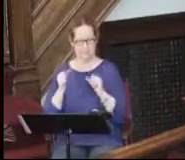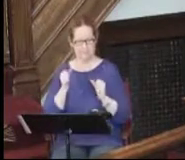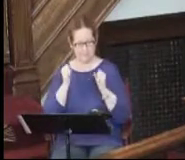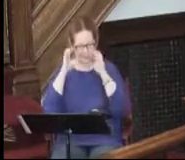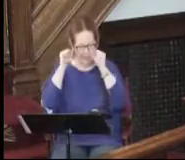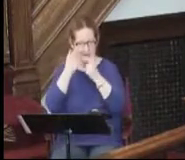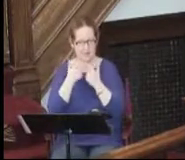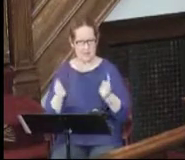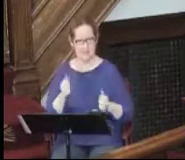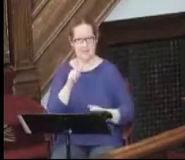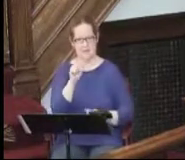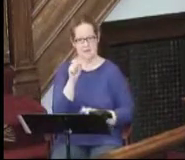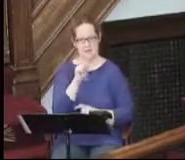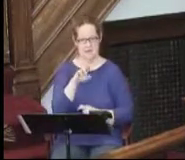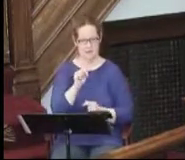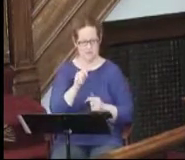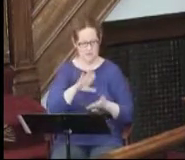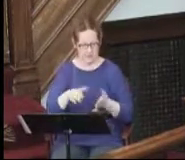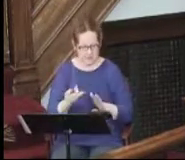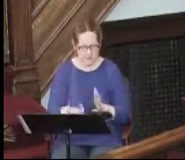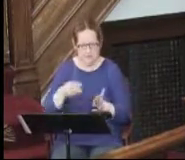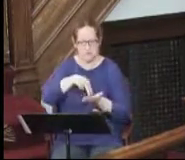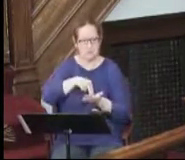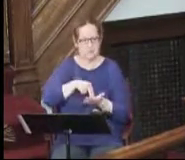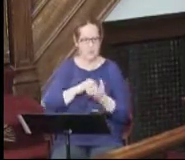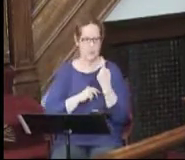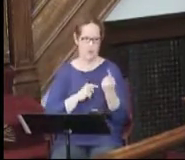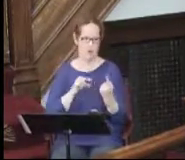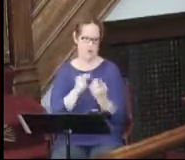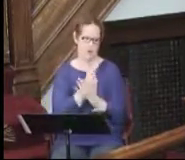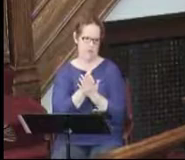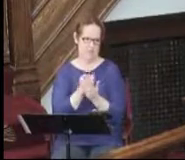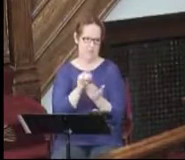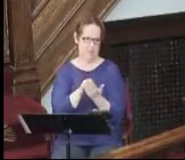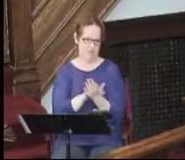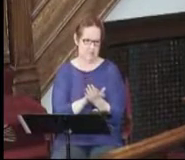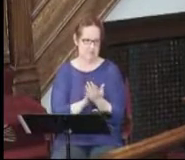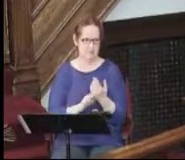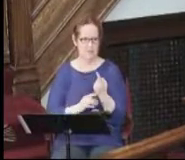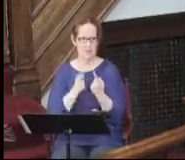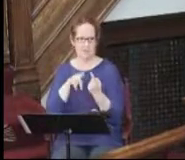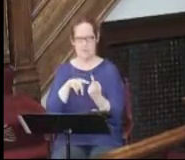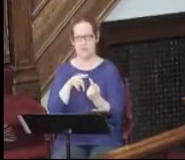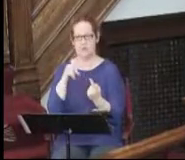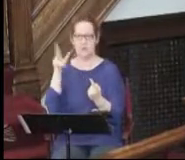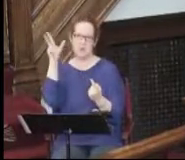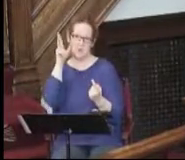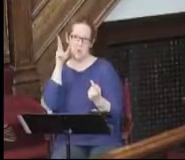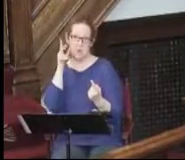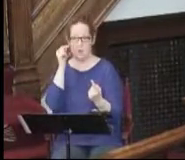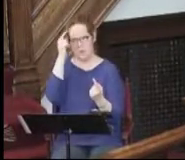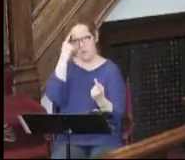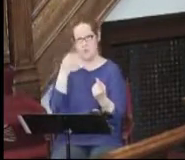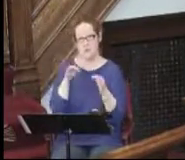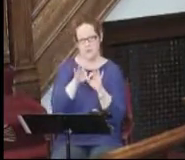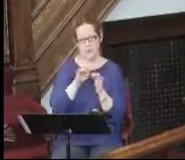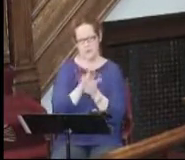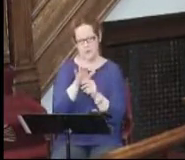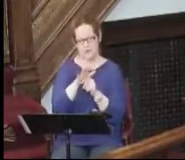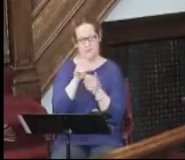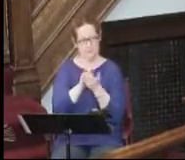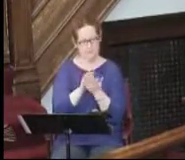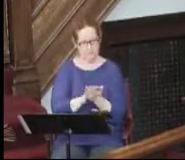the raising of Lazarus from the dead, only get in one of the Gospels. Only one person either had heard of it or thought it was significant